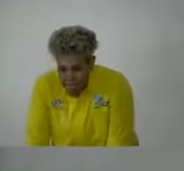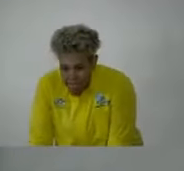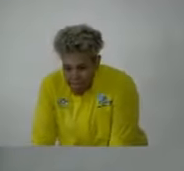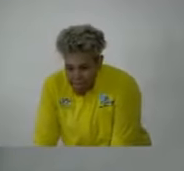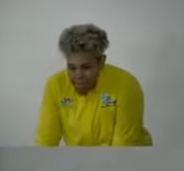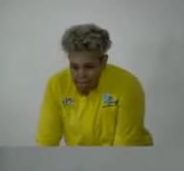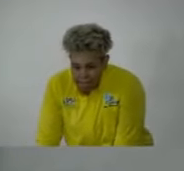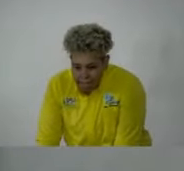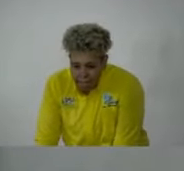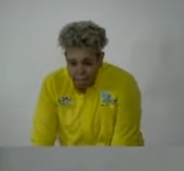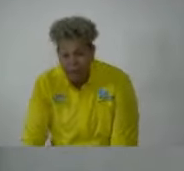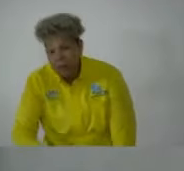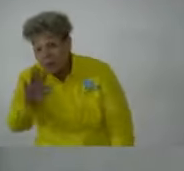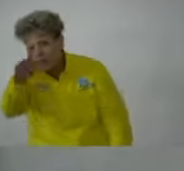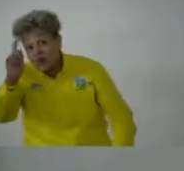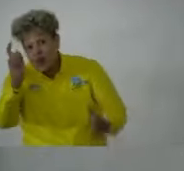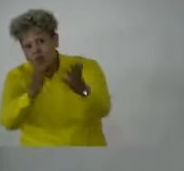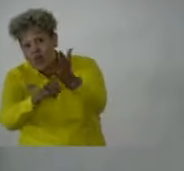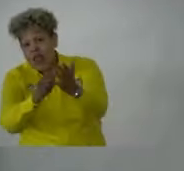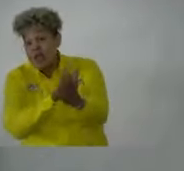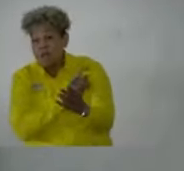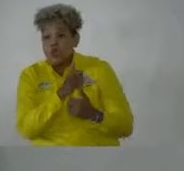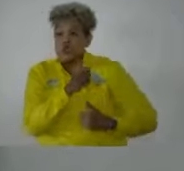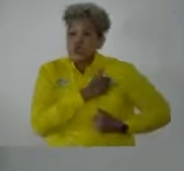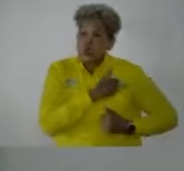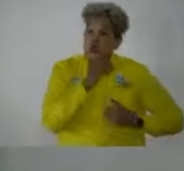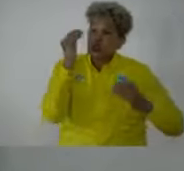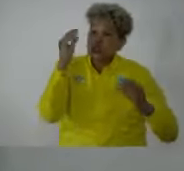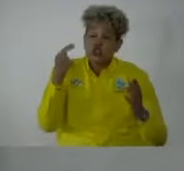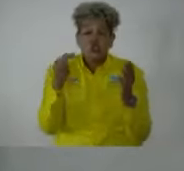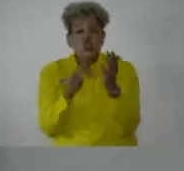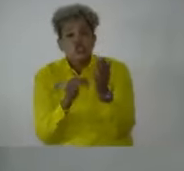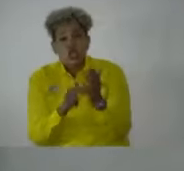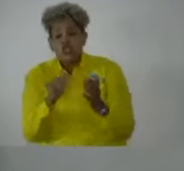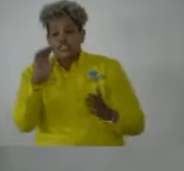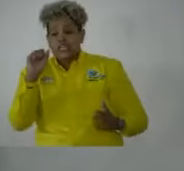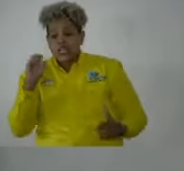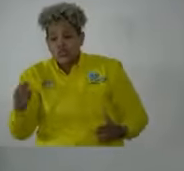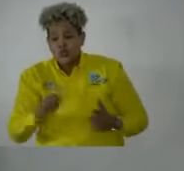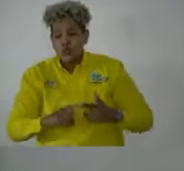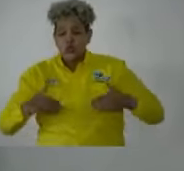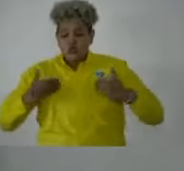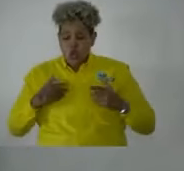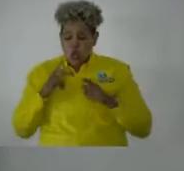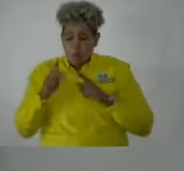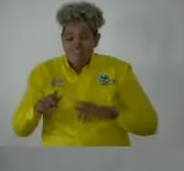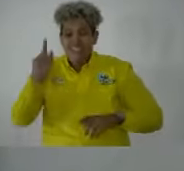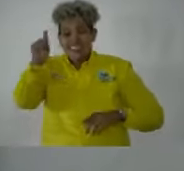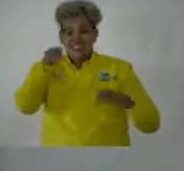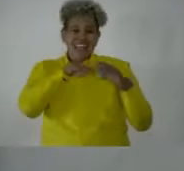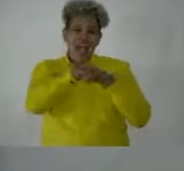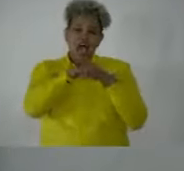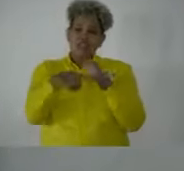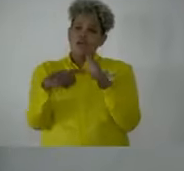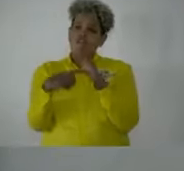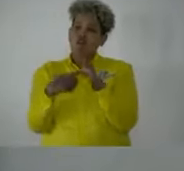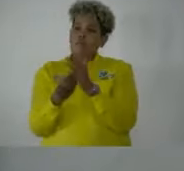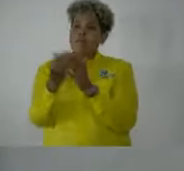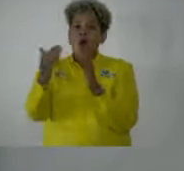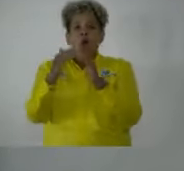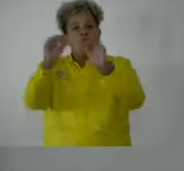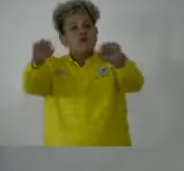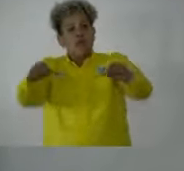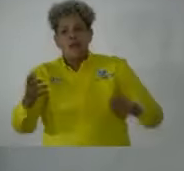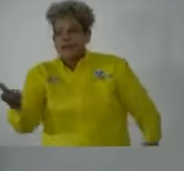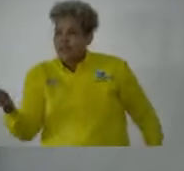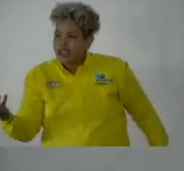We recognize that the police, the soldiers, the teachers, the nurses, civil servants, young professionals need access to affordable housing.